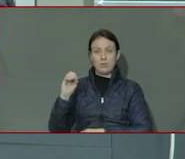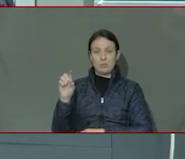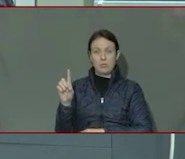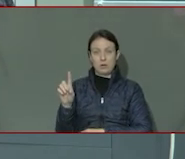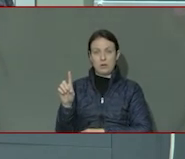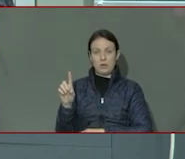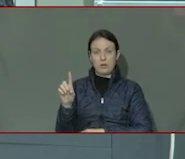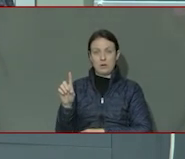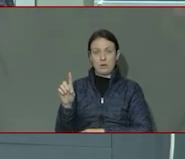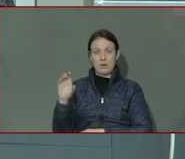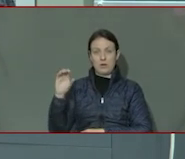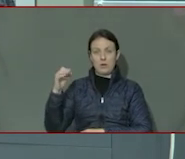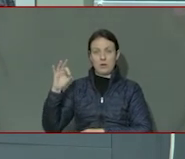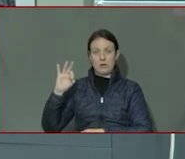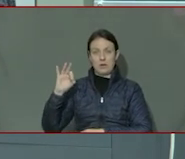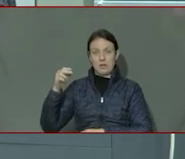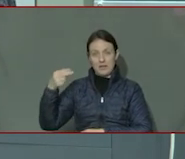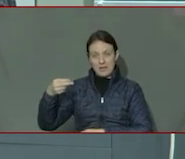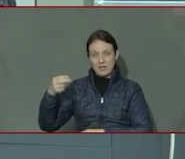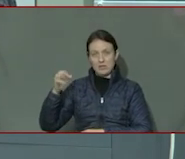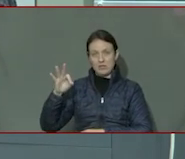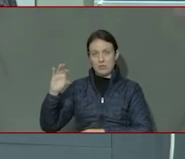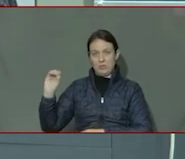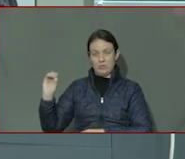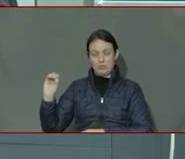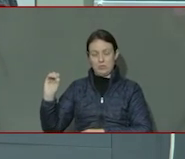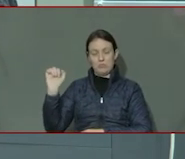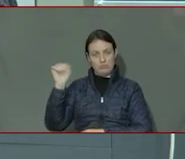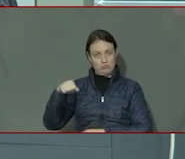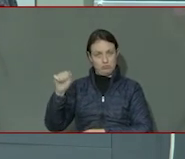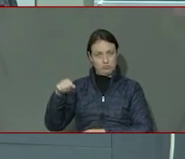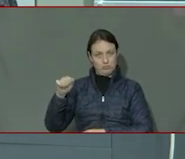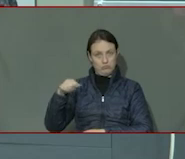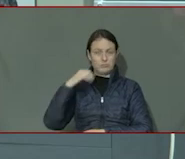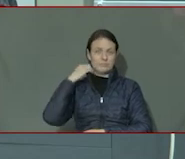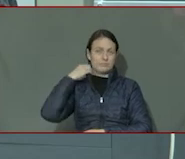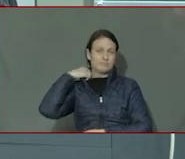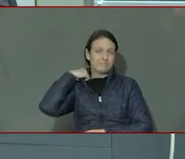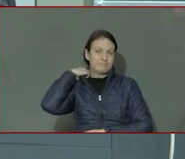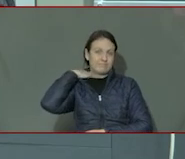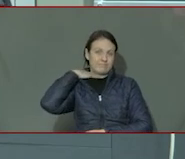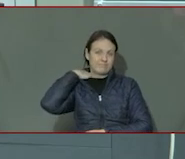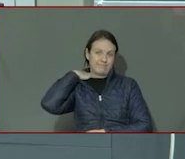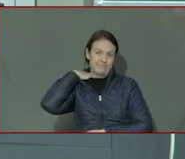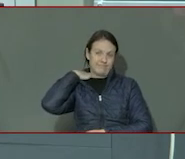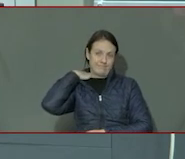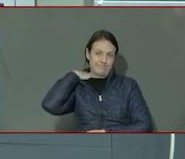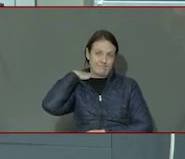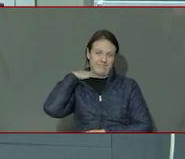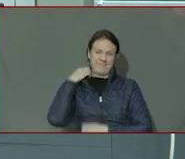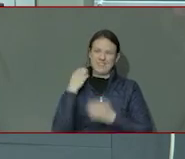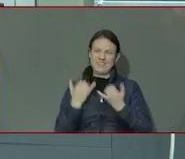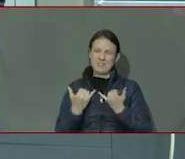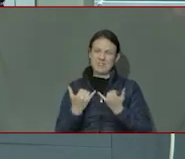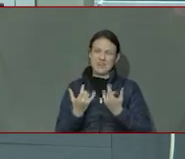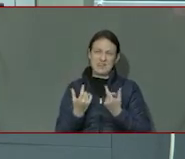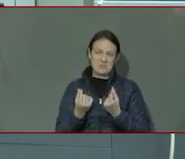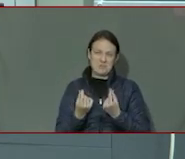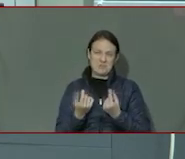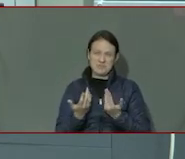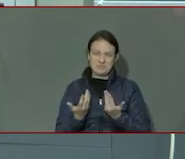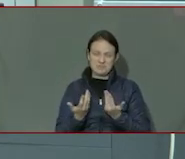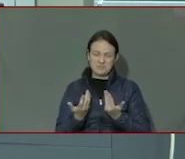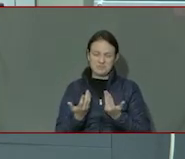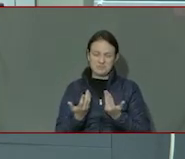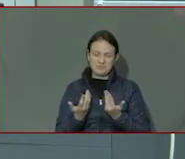0.01 hydronium ions. Happy with that? So what we need to do, so what does it tell us? The